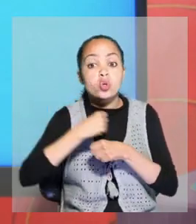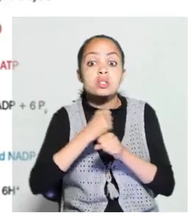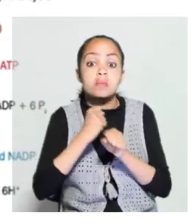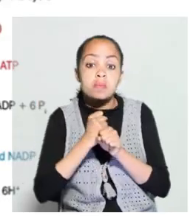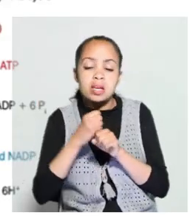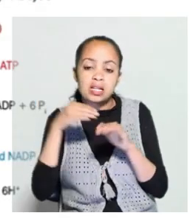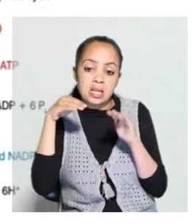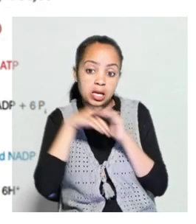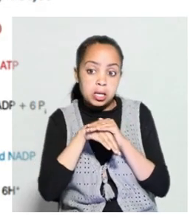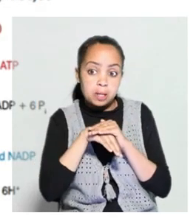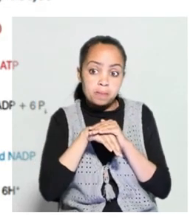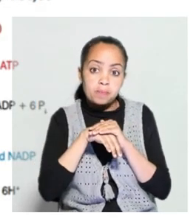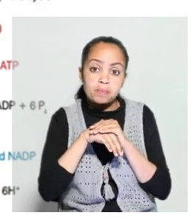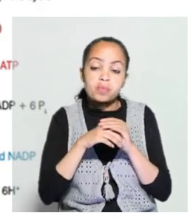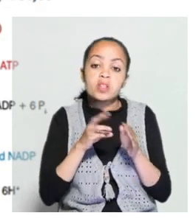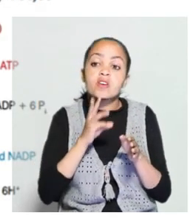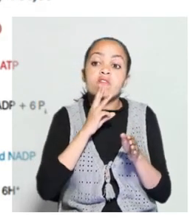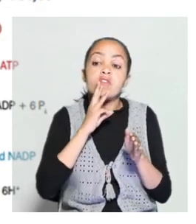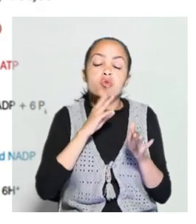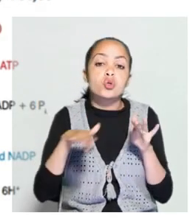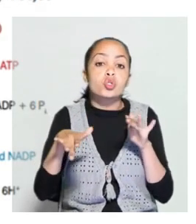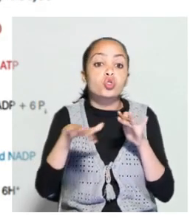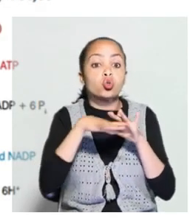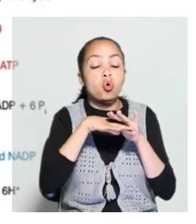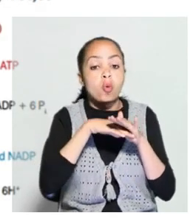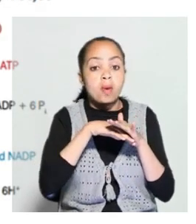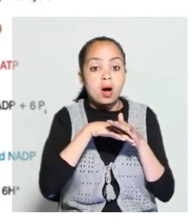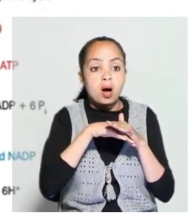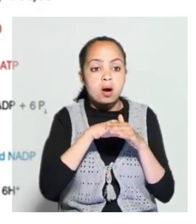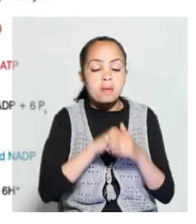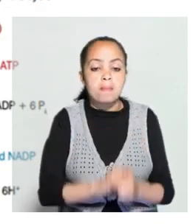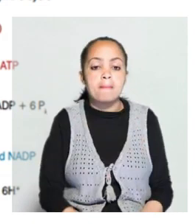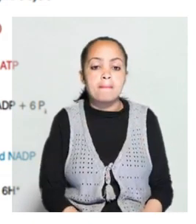made in fluid stroma of chloroplasts.